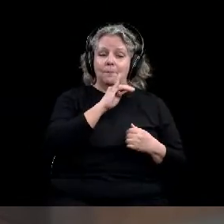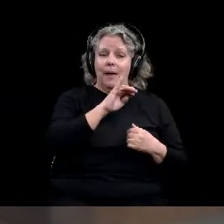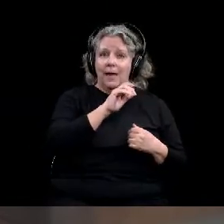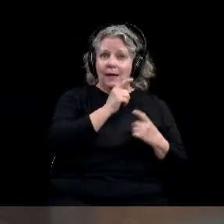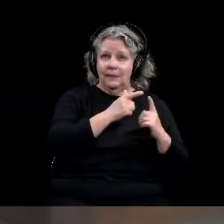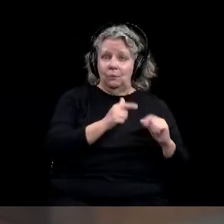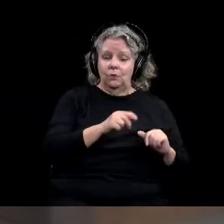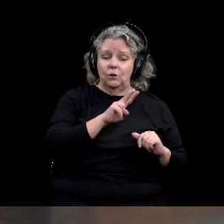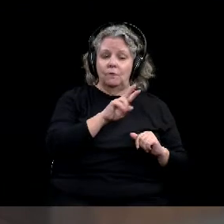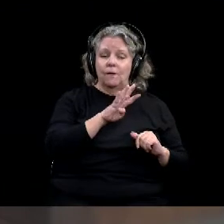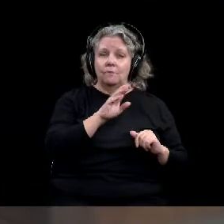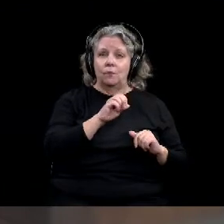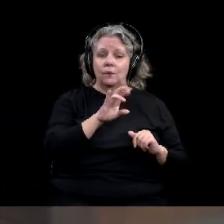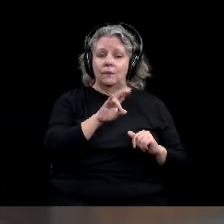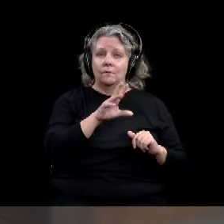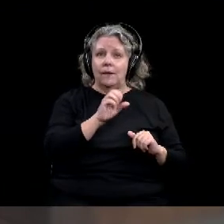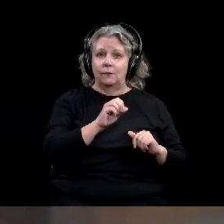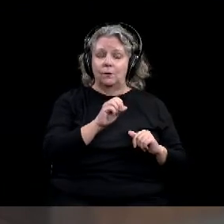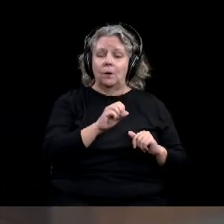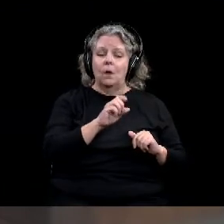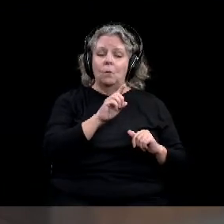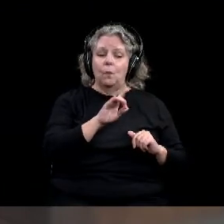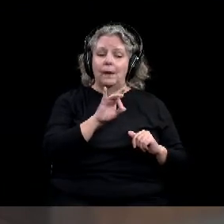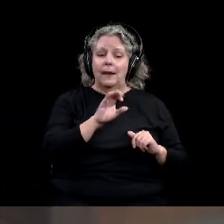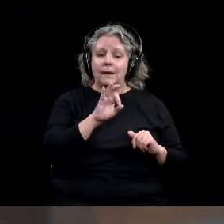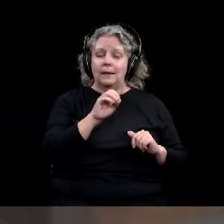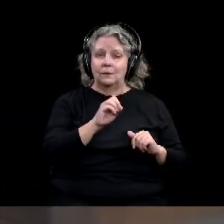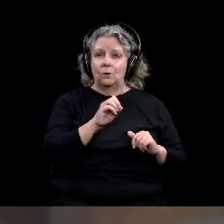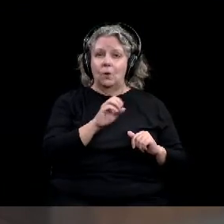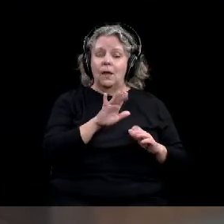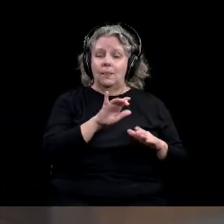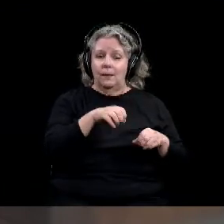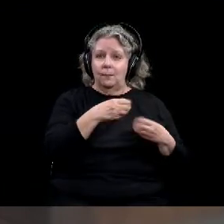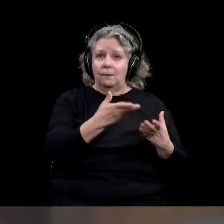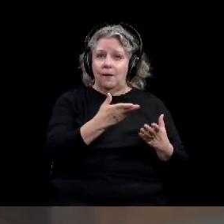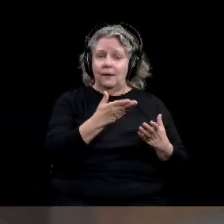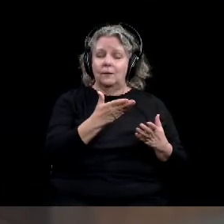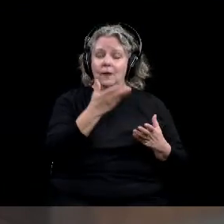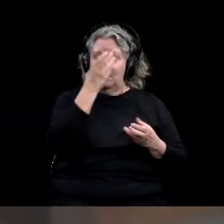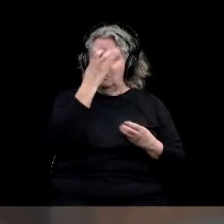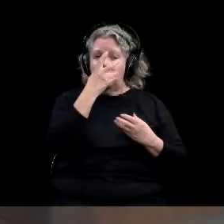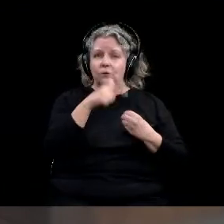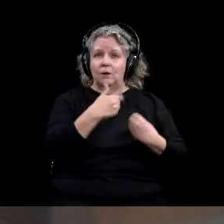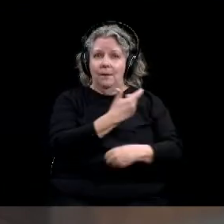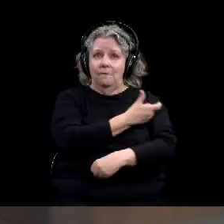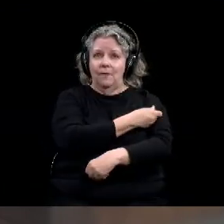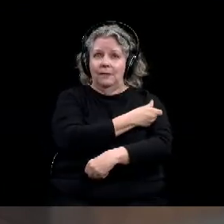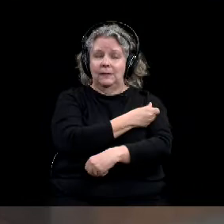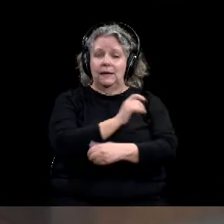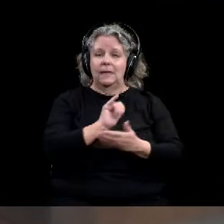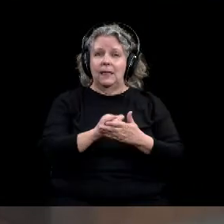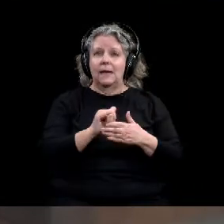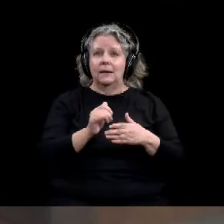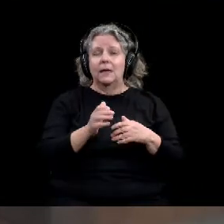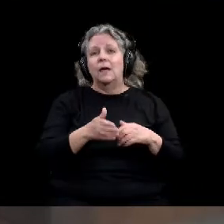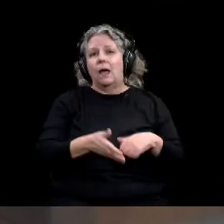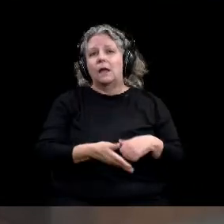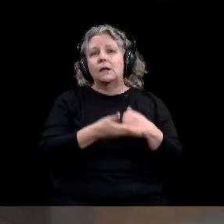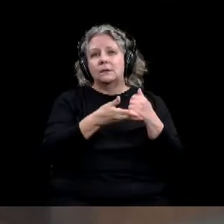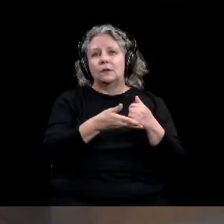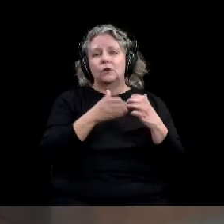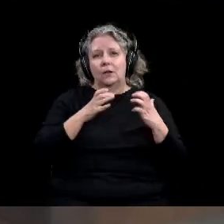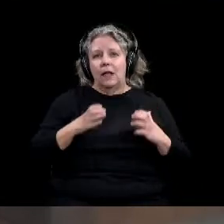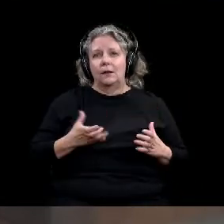254-750-1890. And it provides vaccine information or assist clients with registration for the vaccine clinic through our online